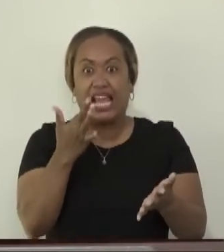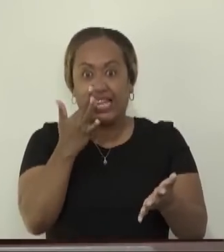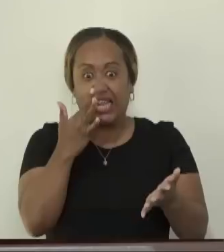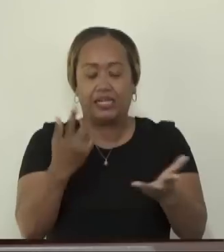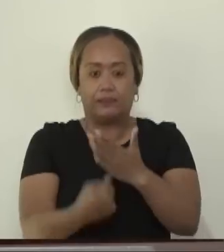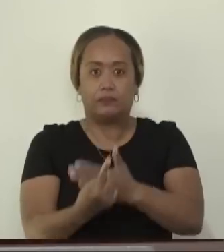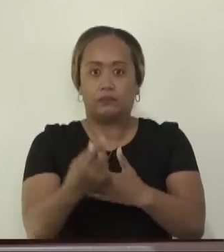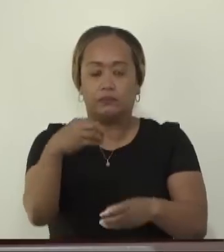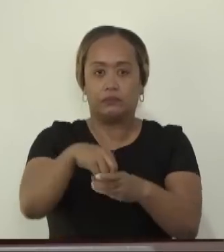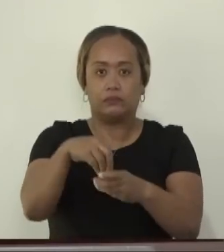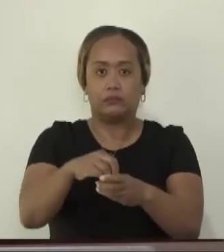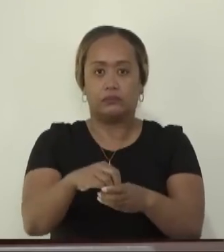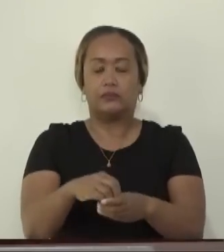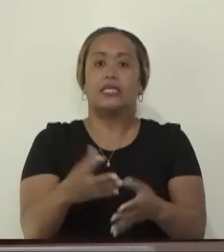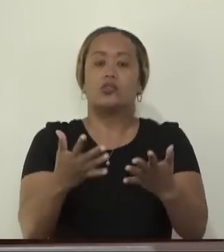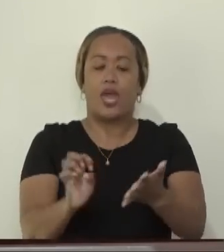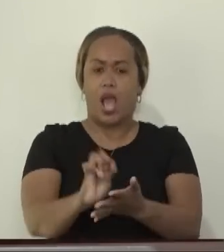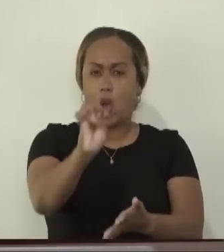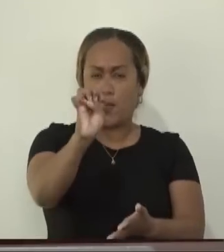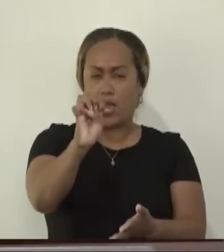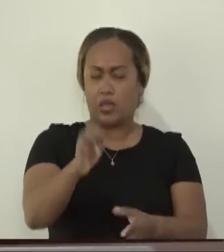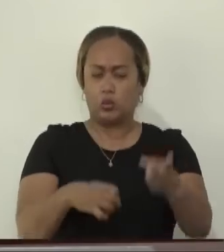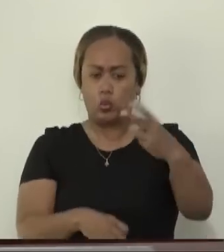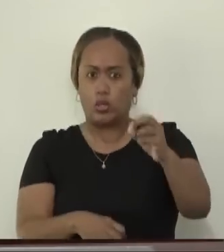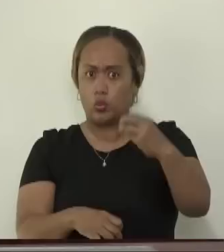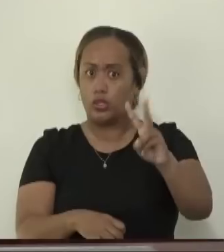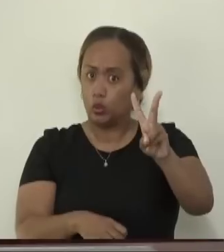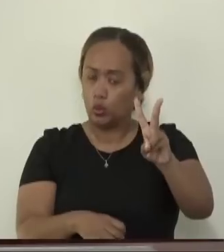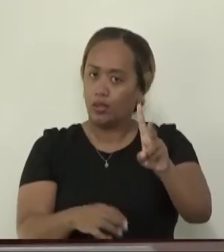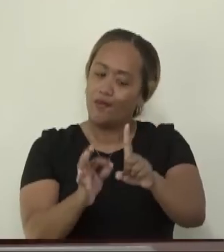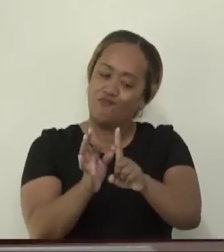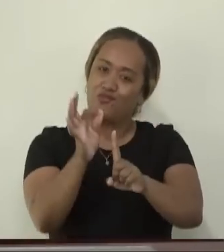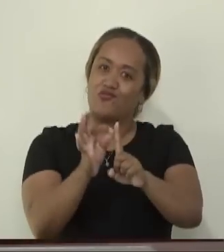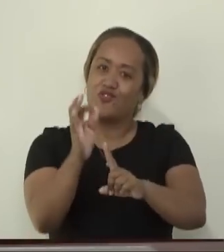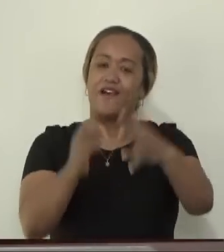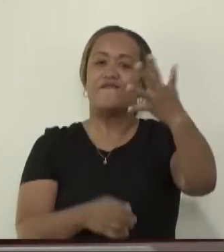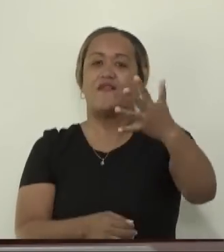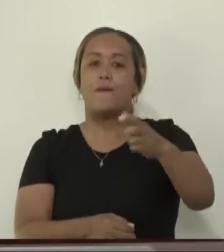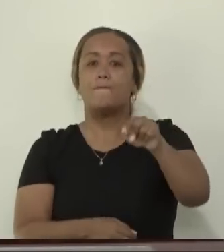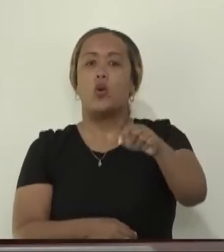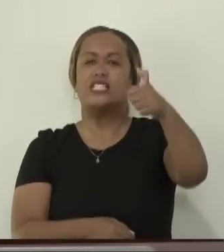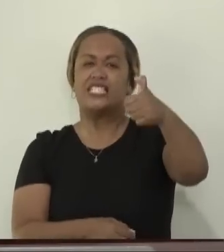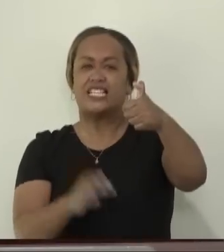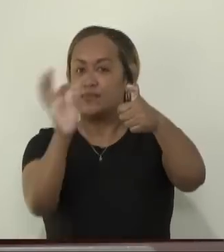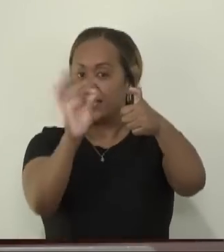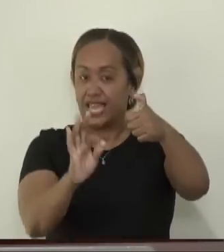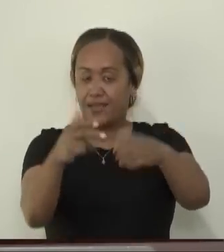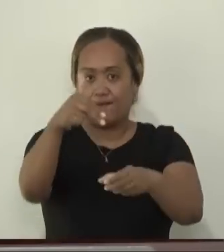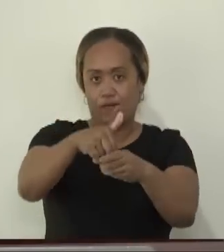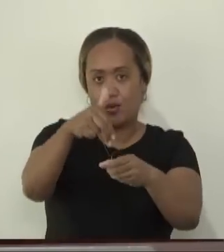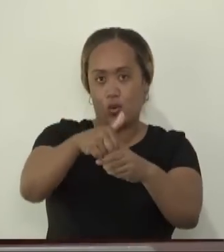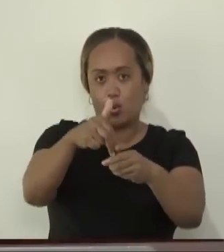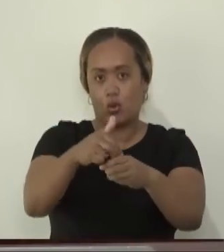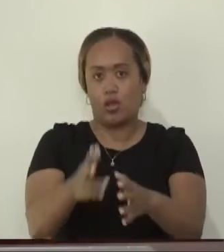2022, our economy is estimated to have rebounded by 15.6%, fueled